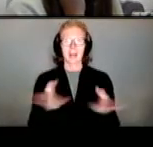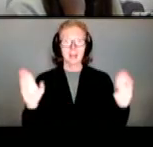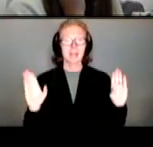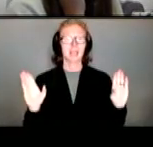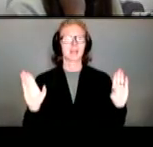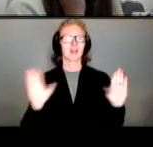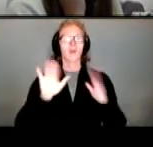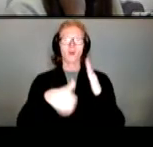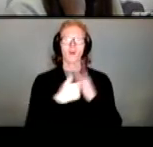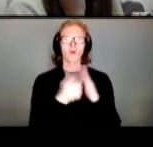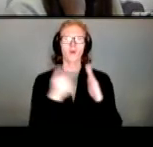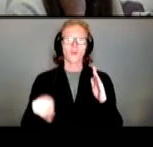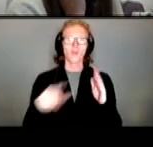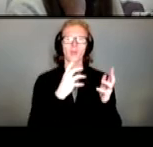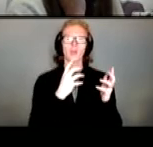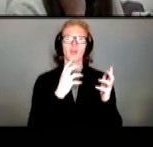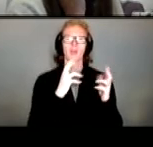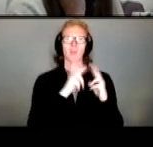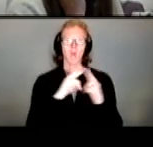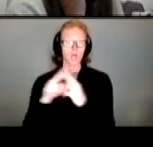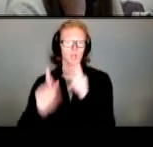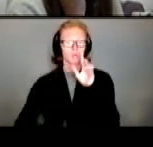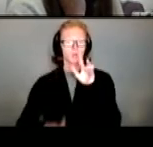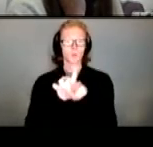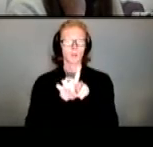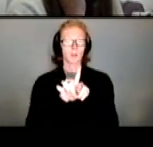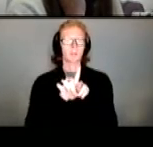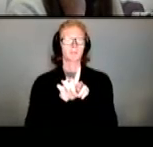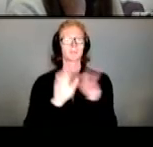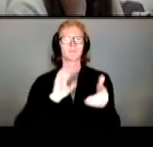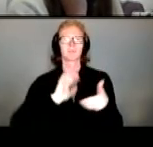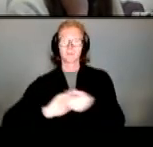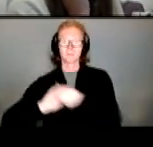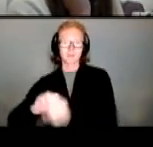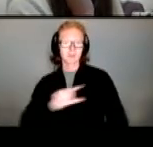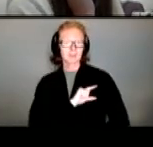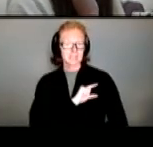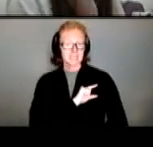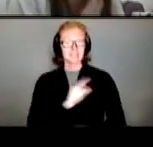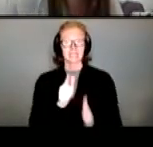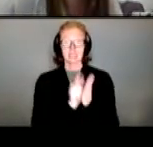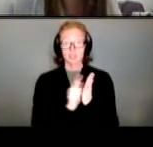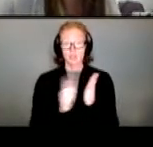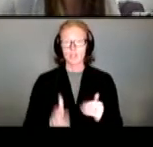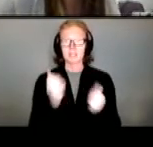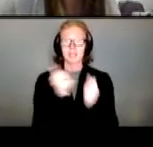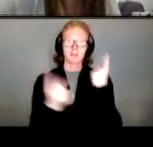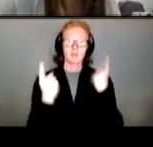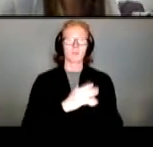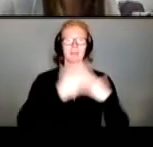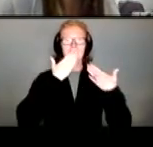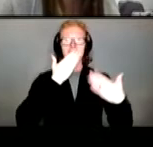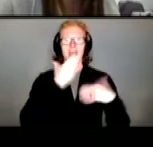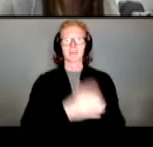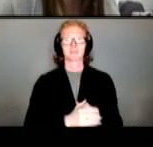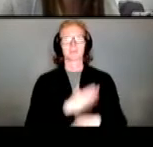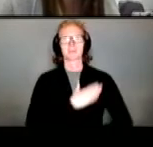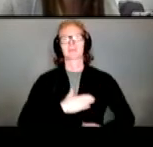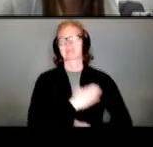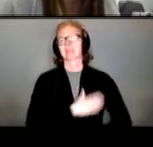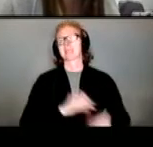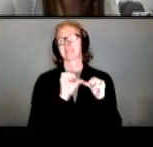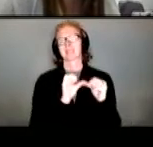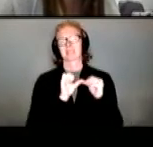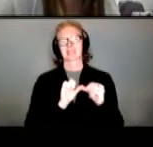Thank you, all of our partners who have come. Please, the attorneys, everybody. Thank you. And please continue